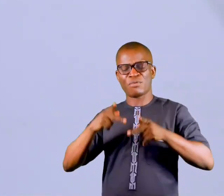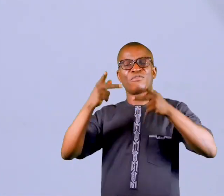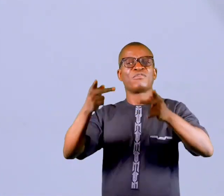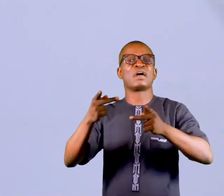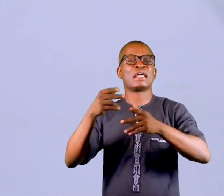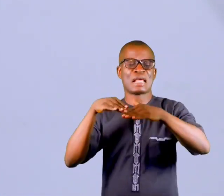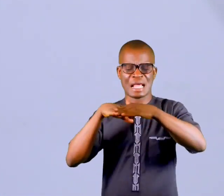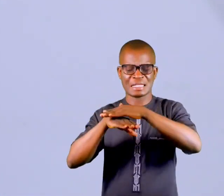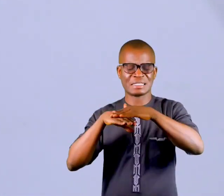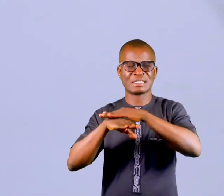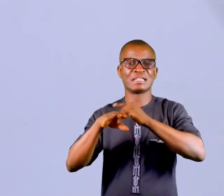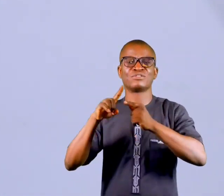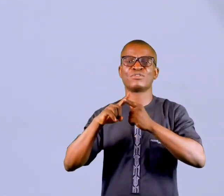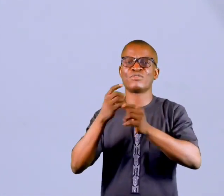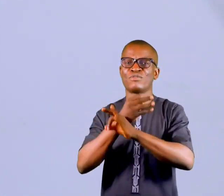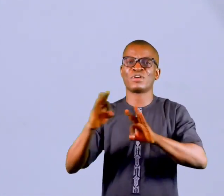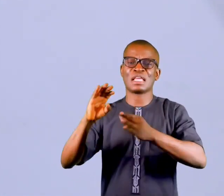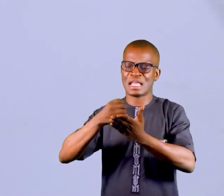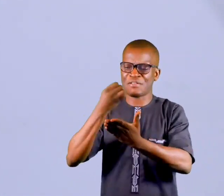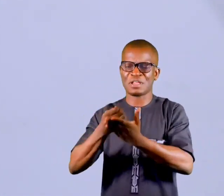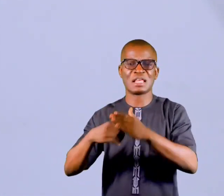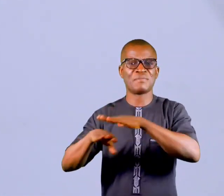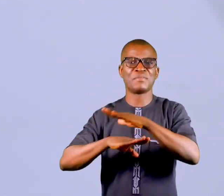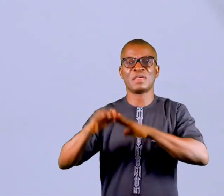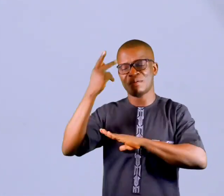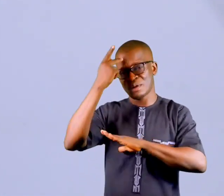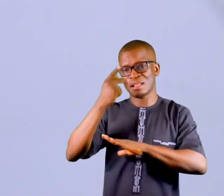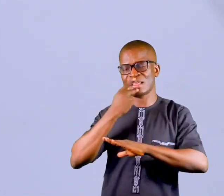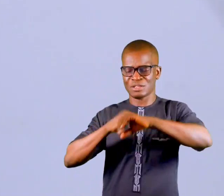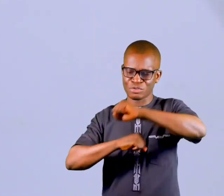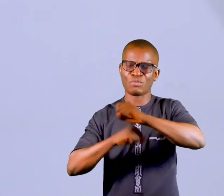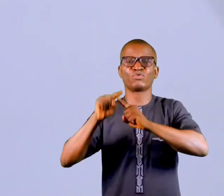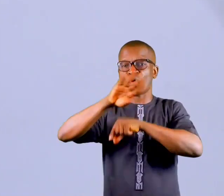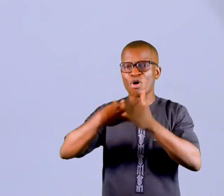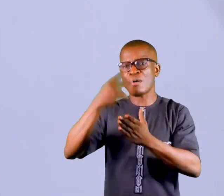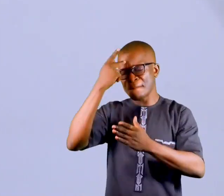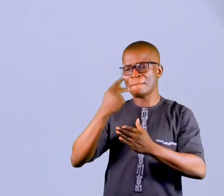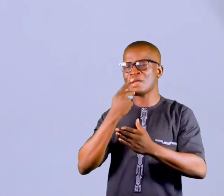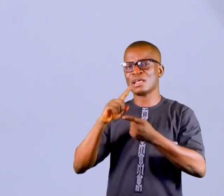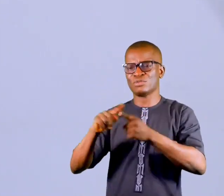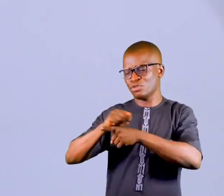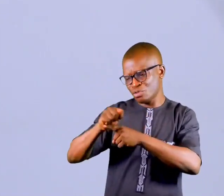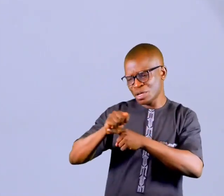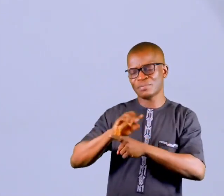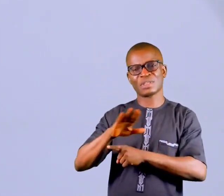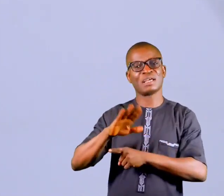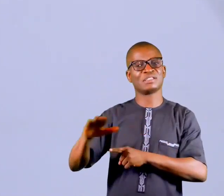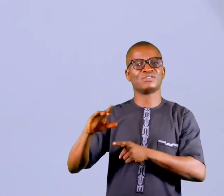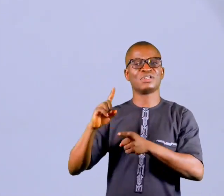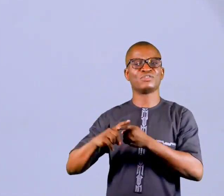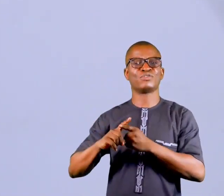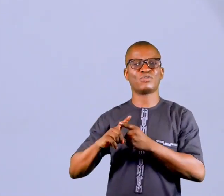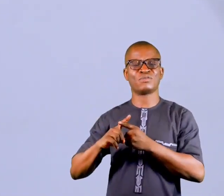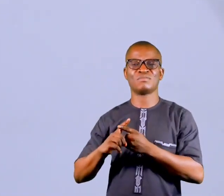access to free evidence-based parenting support for all parents so they can raise their children to